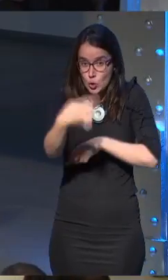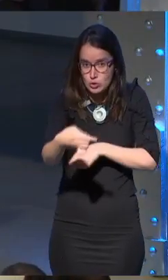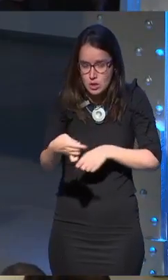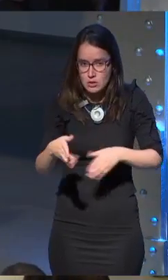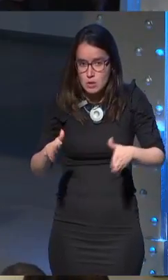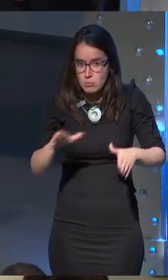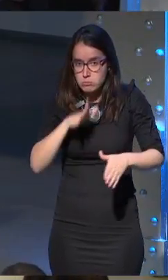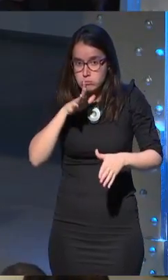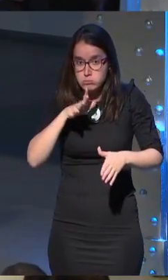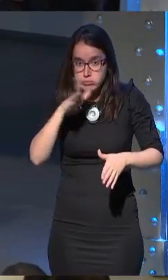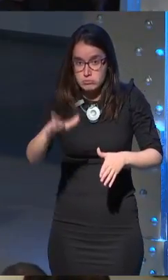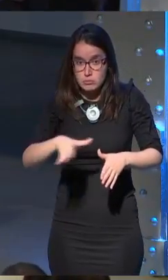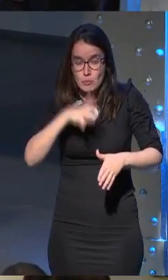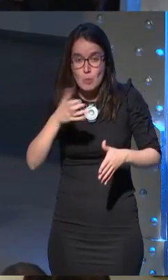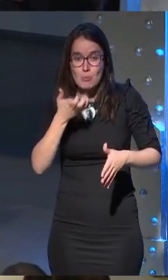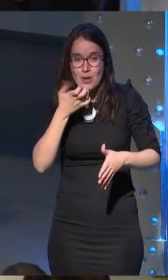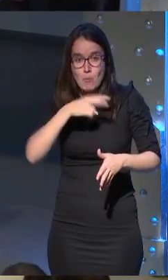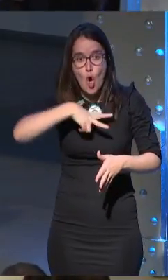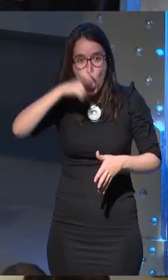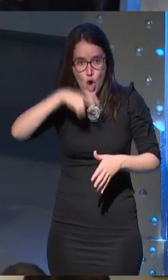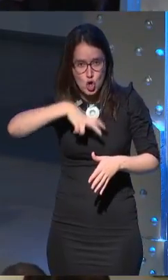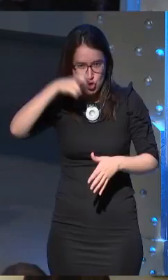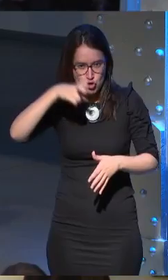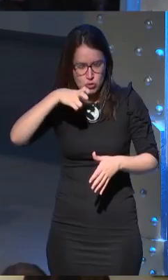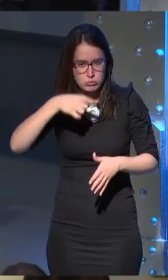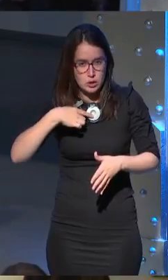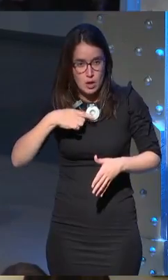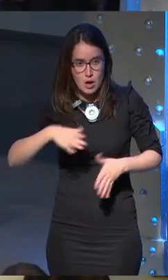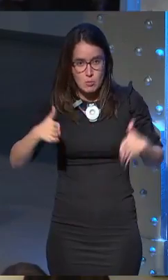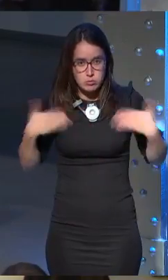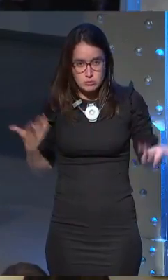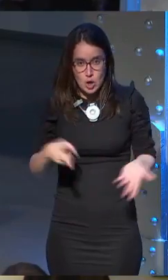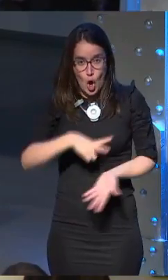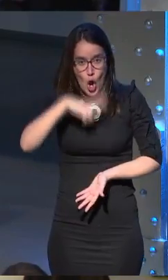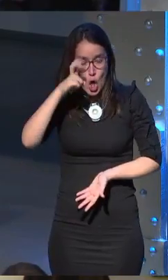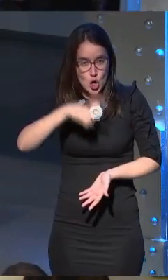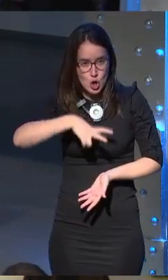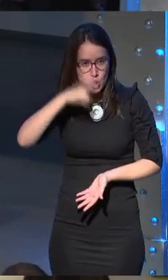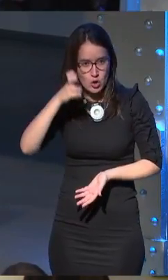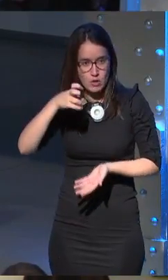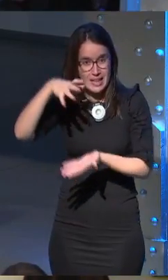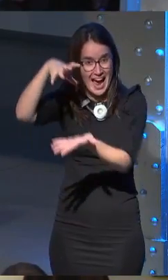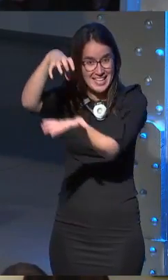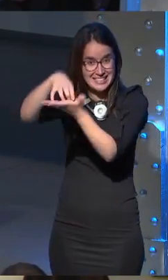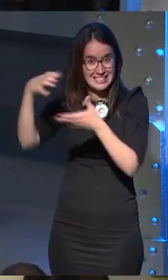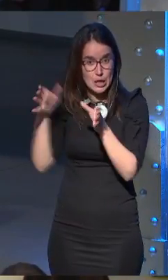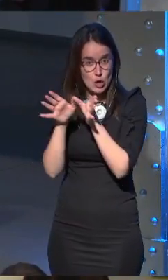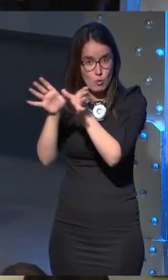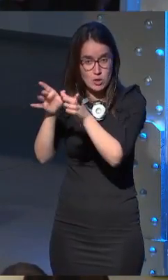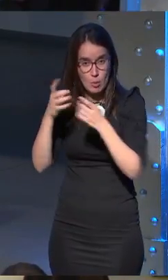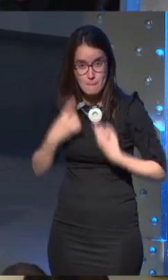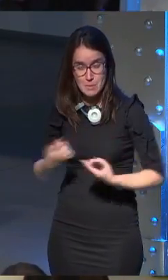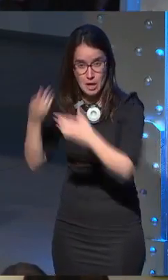obvious things, such as smells, scents. And you describe this on your book. You were shocked by